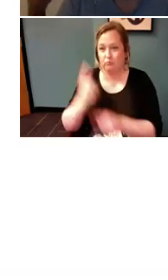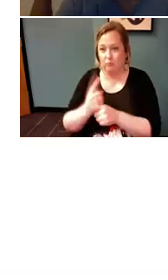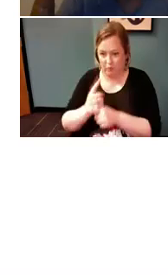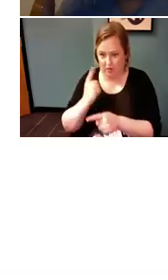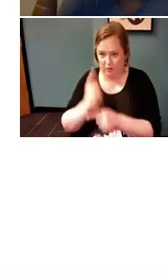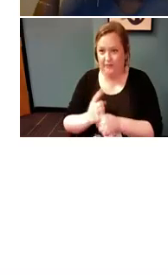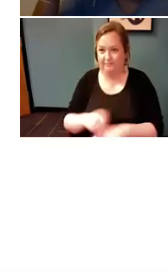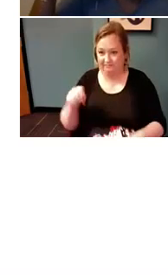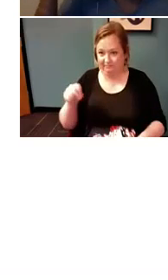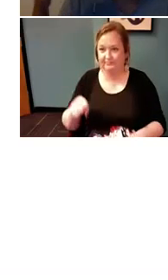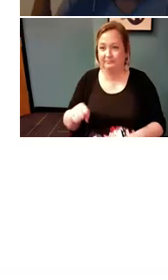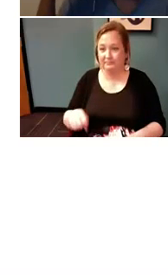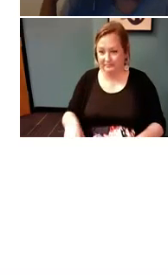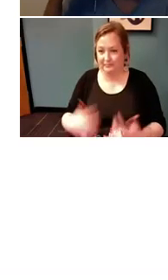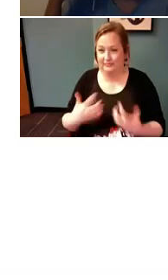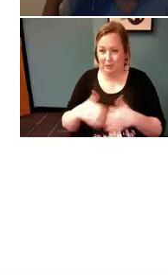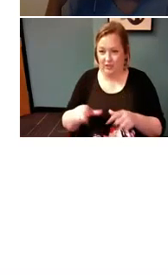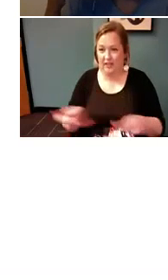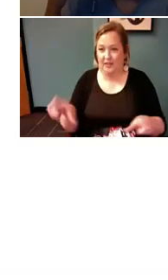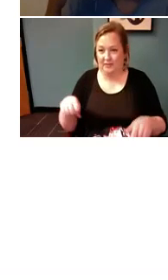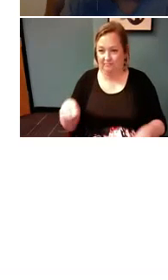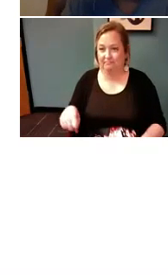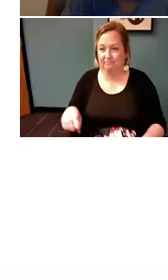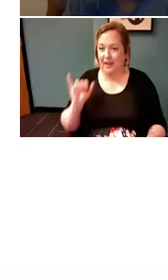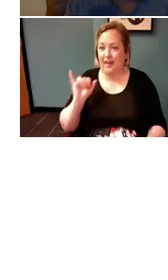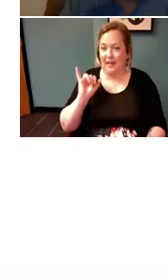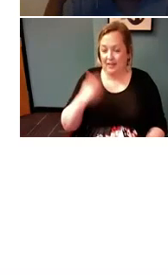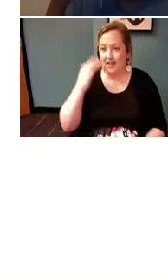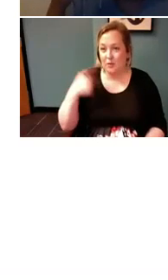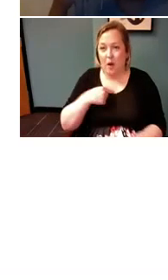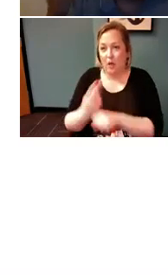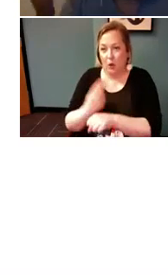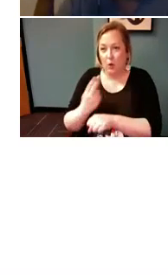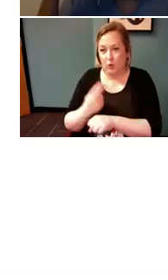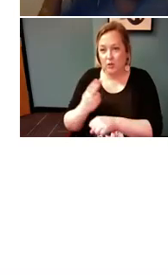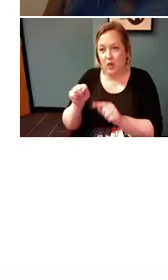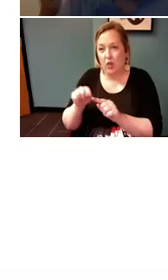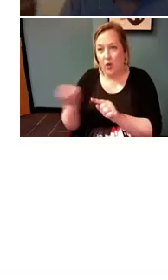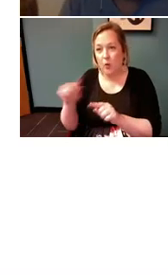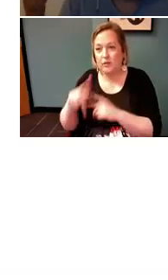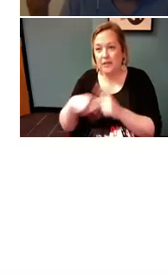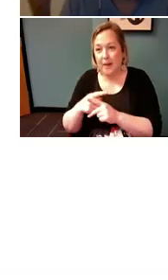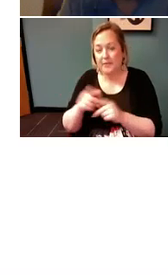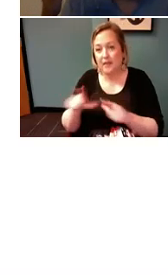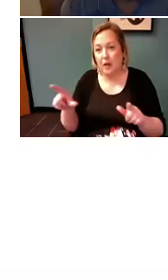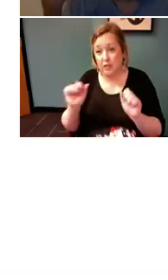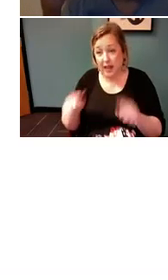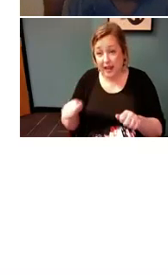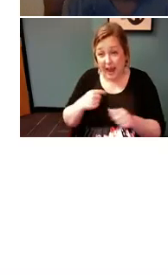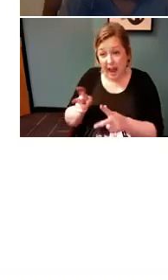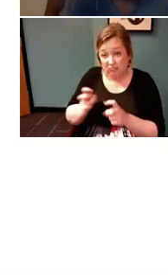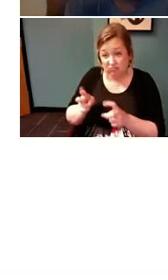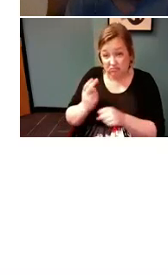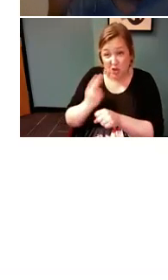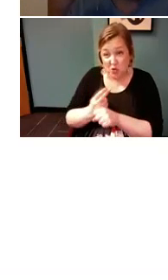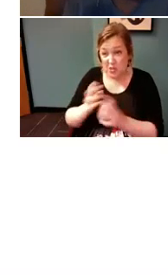Yes. So that is why we use those sort of languages, right? Can I extract as much juice as possible from